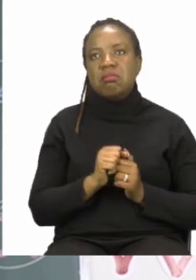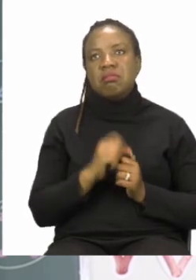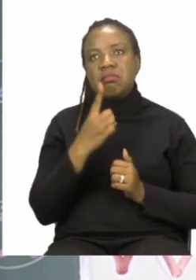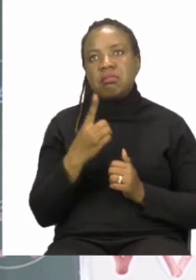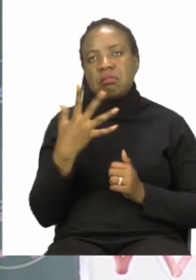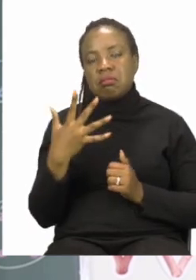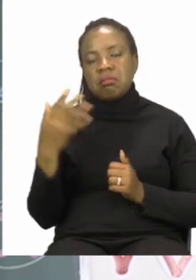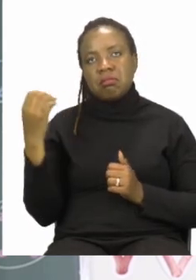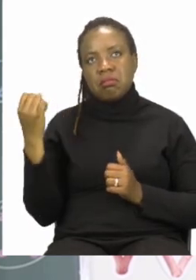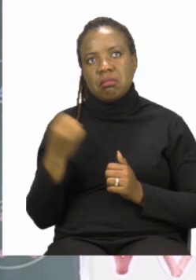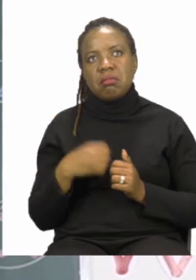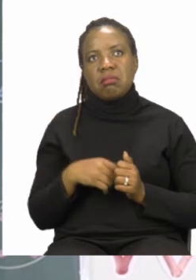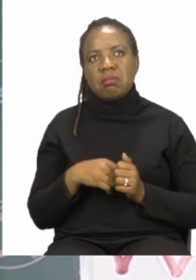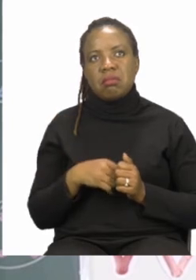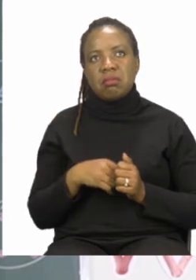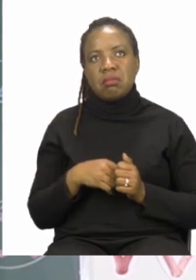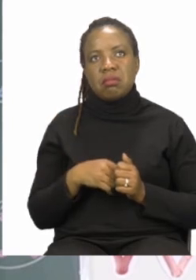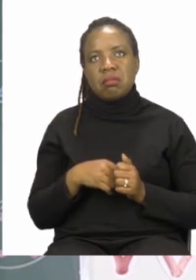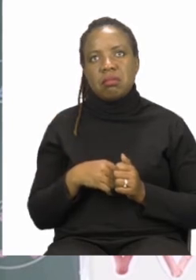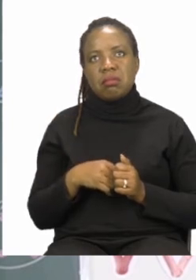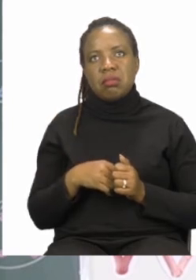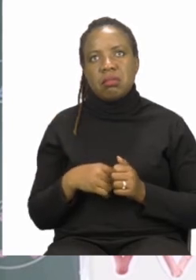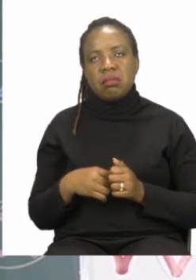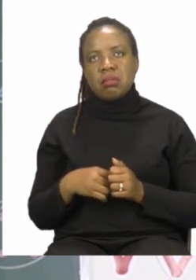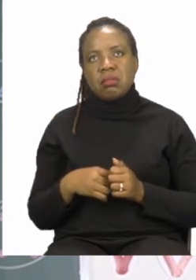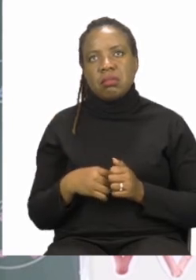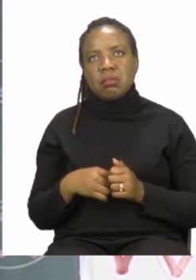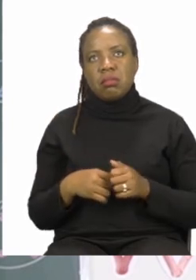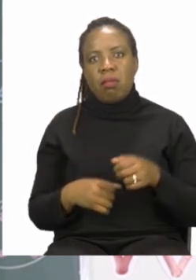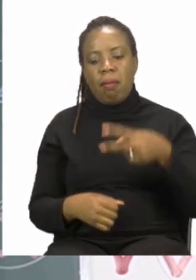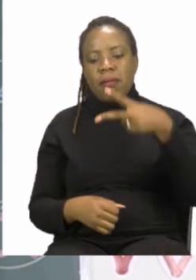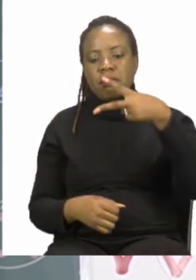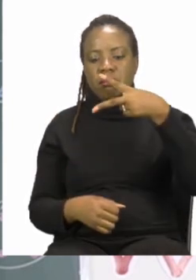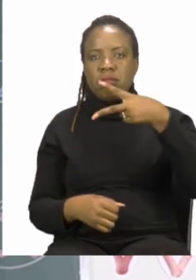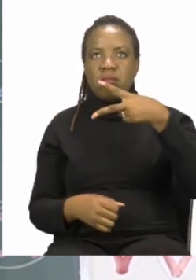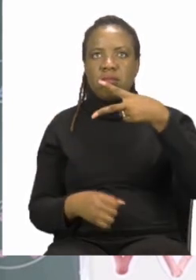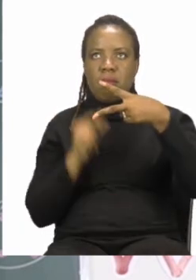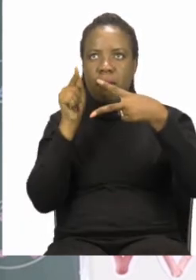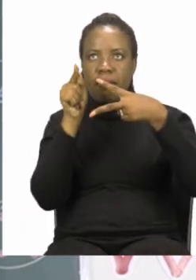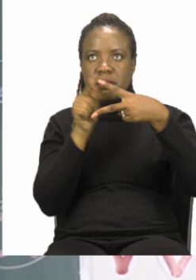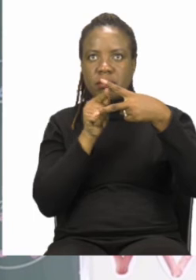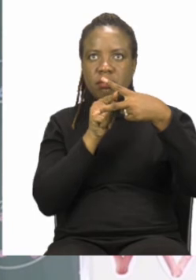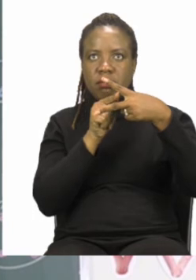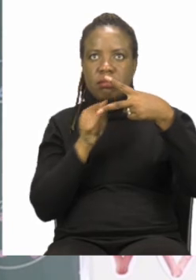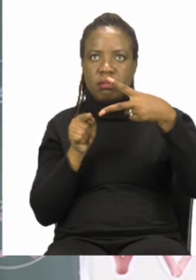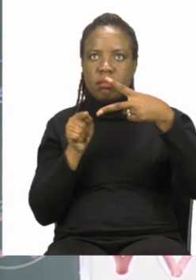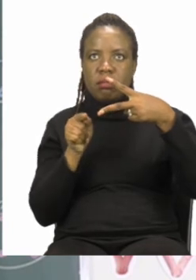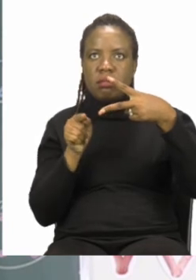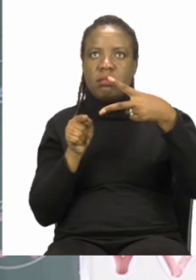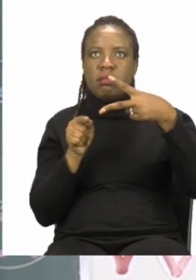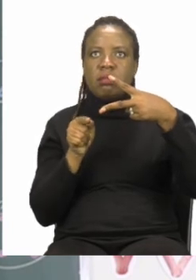our hungry crocodile is gonna swim and eat the 15 up. So he's going